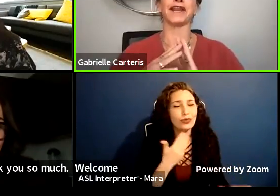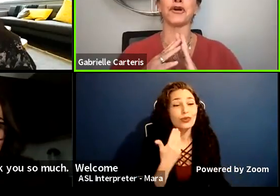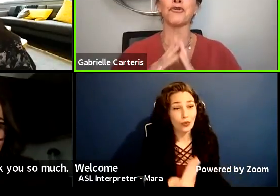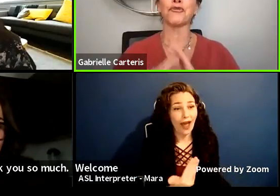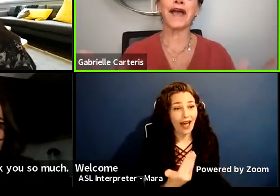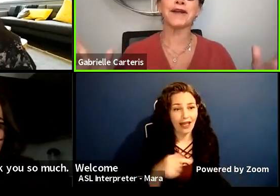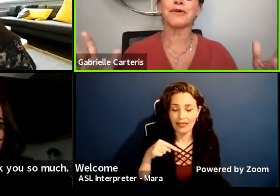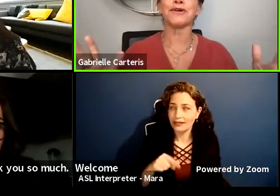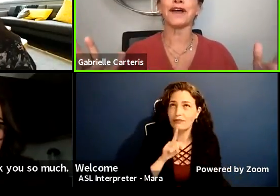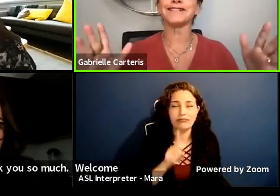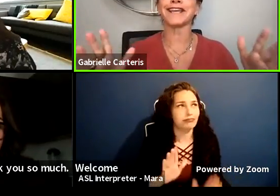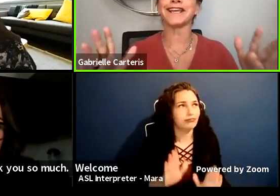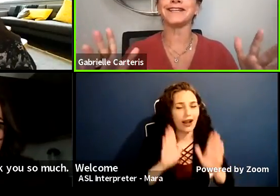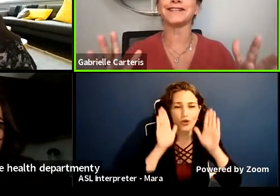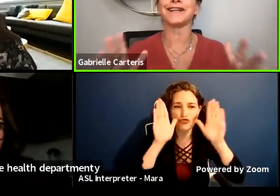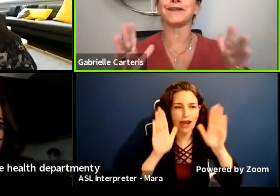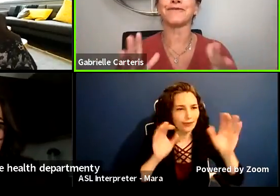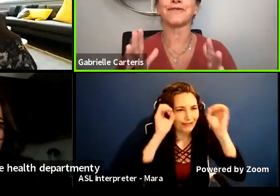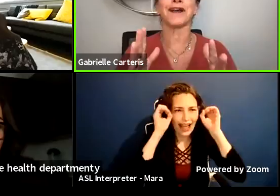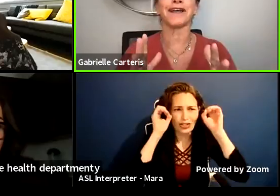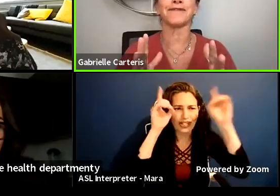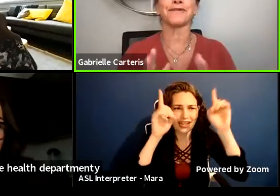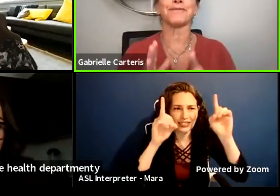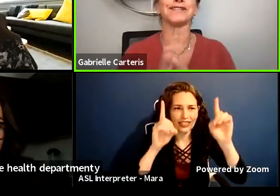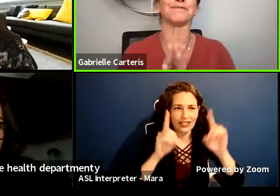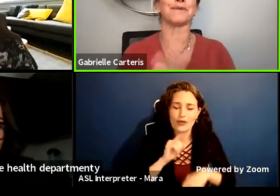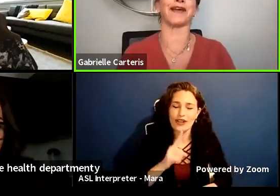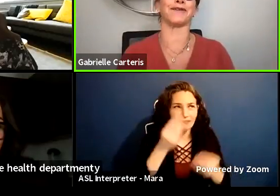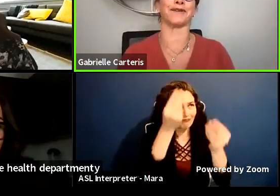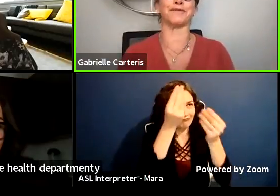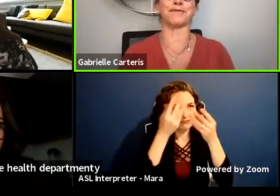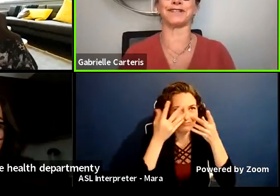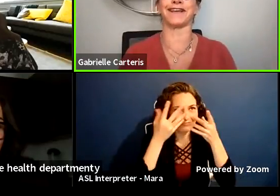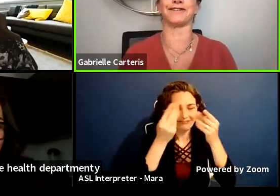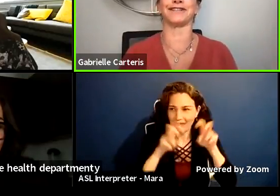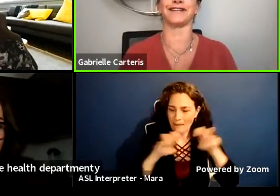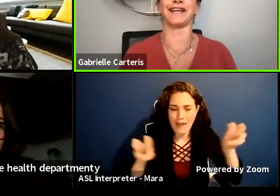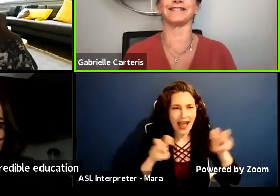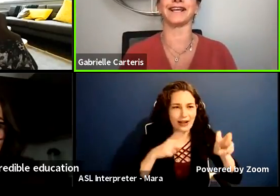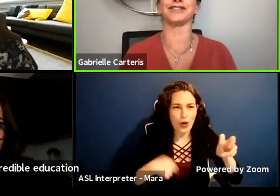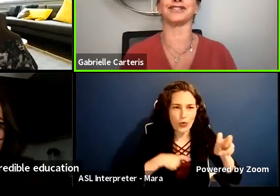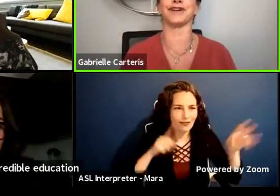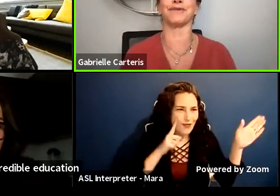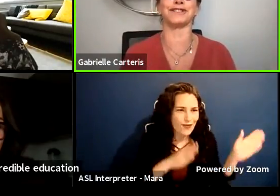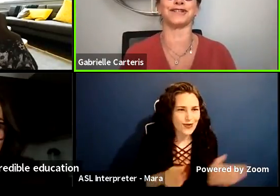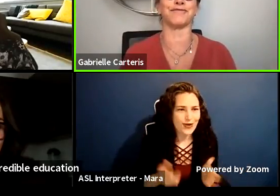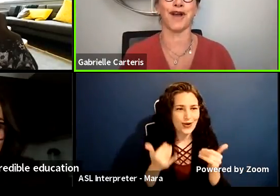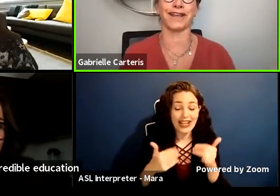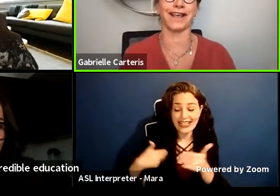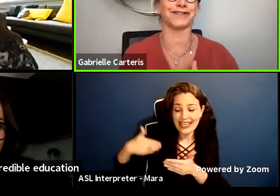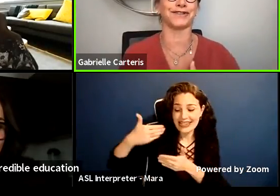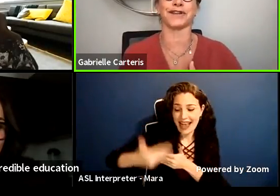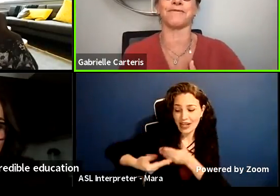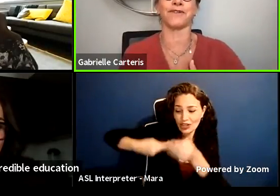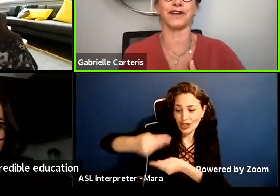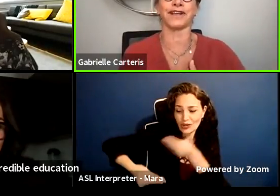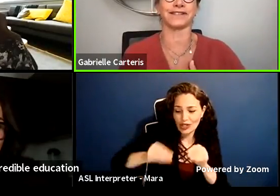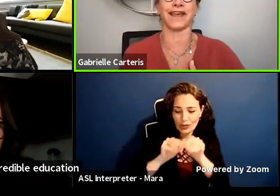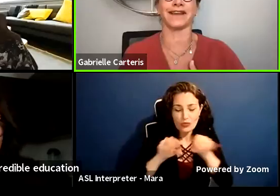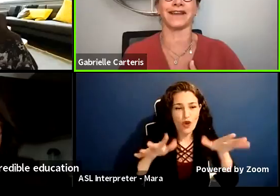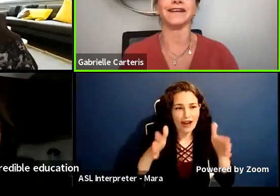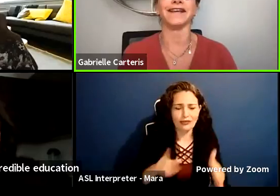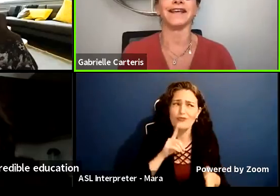is an incredible education and information panel that we put together today. It's Next Generation of Broadcasters. I'm